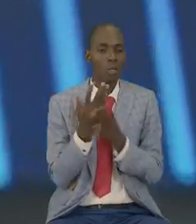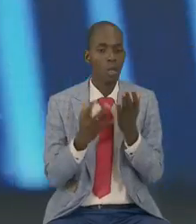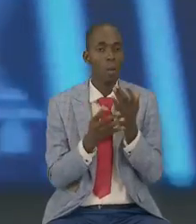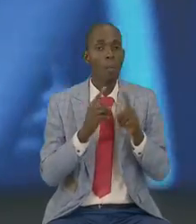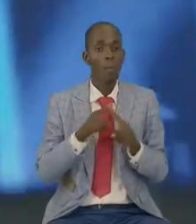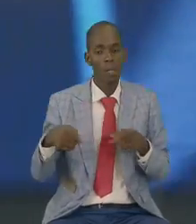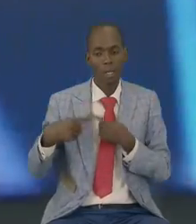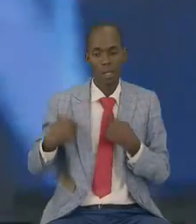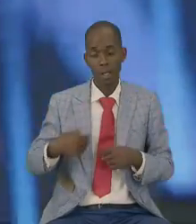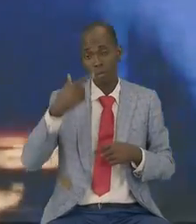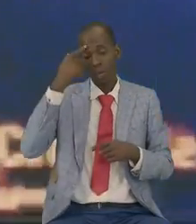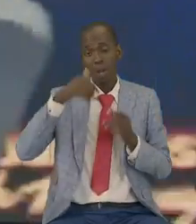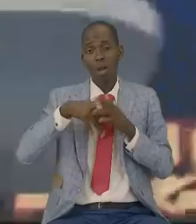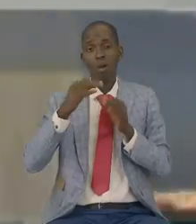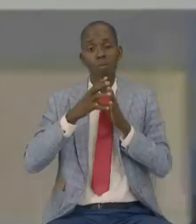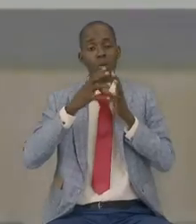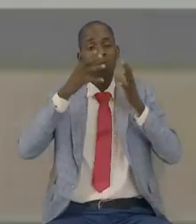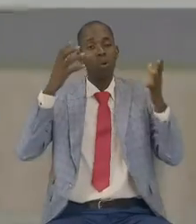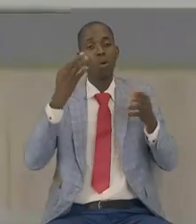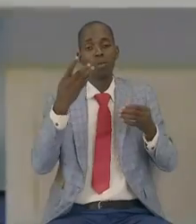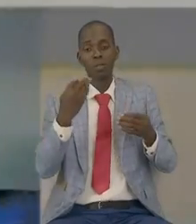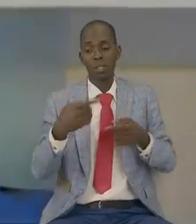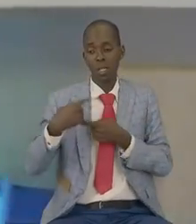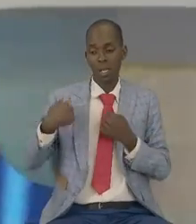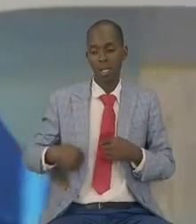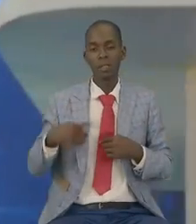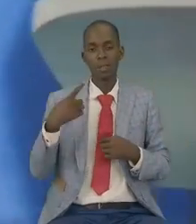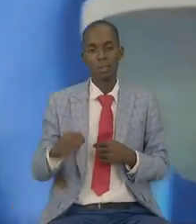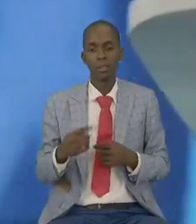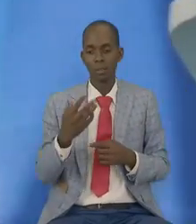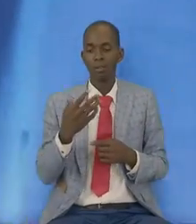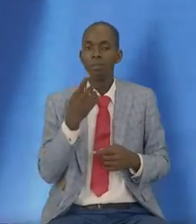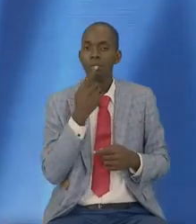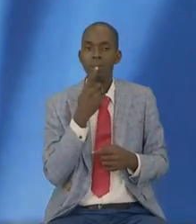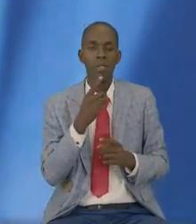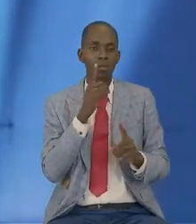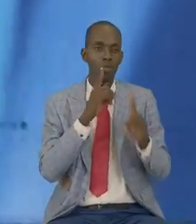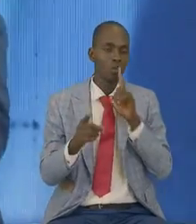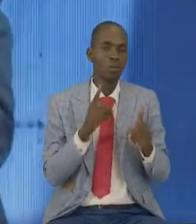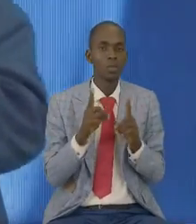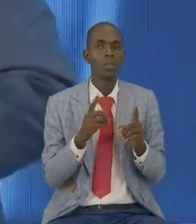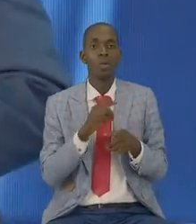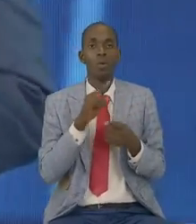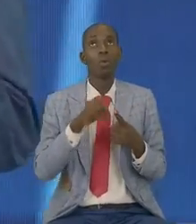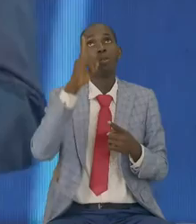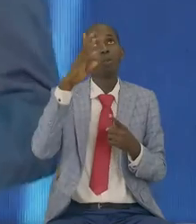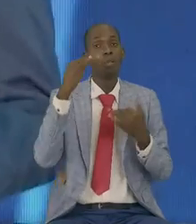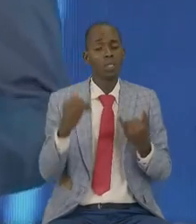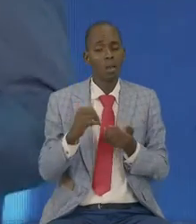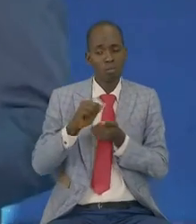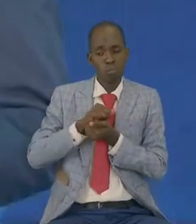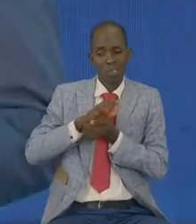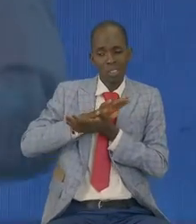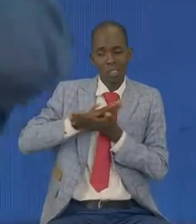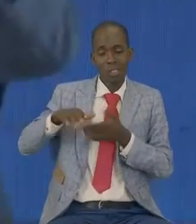the mouth speaketh. And when God purges the heart, sanctifies the heart, purifies the heart, and the